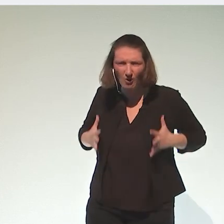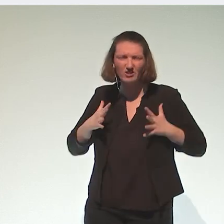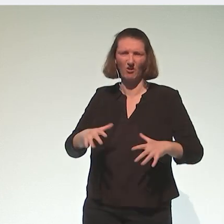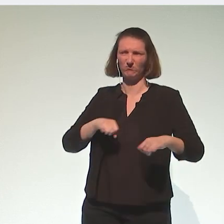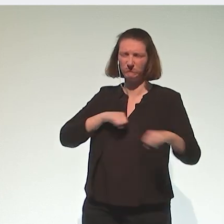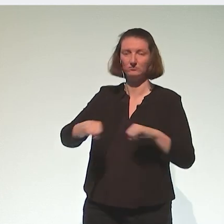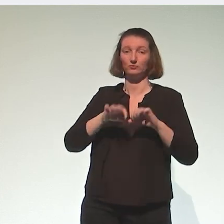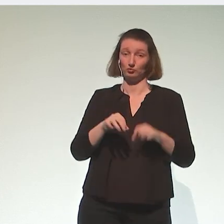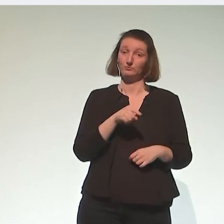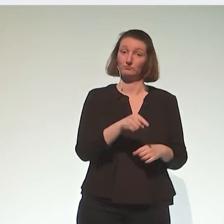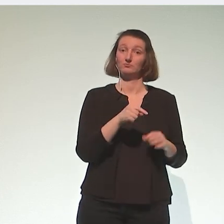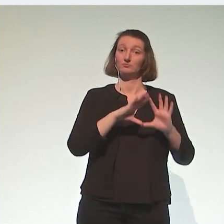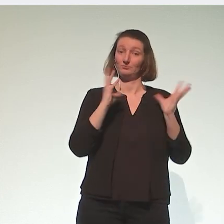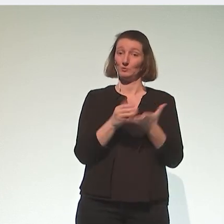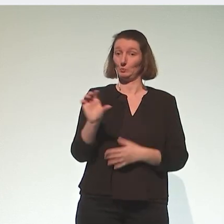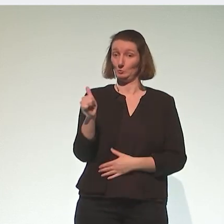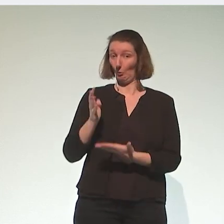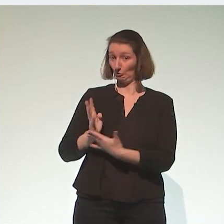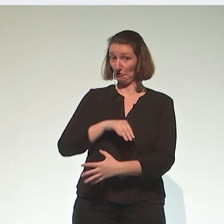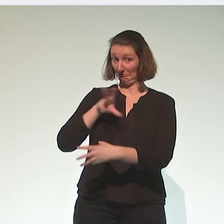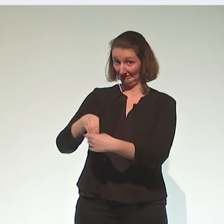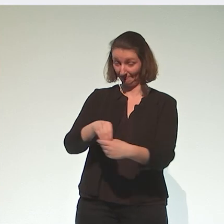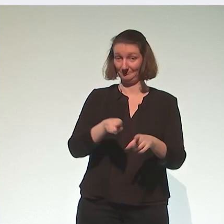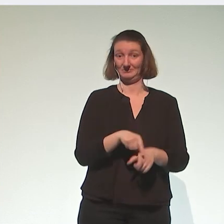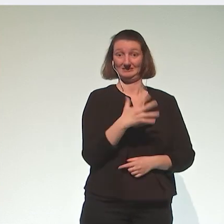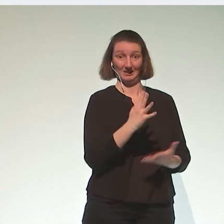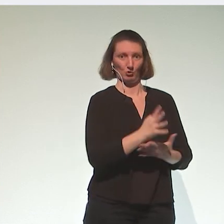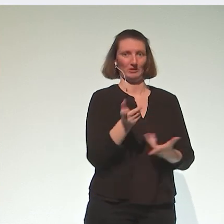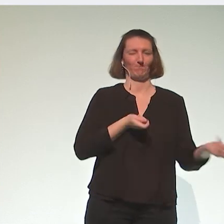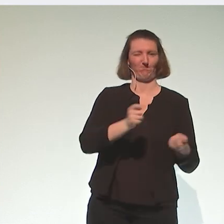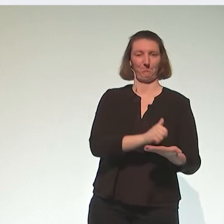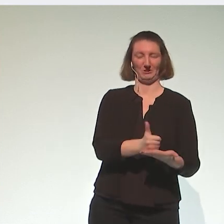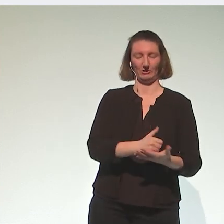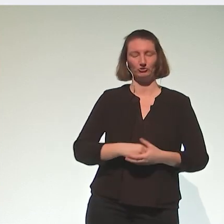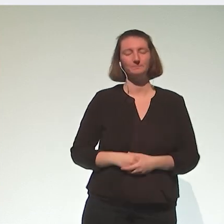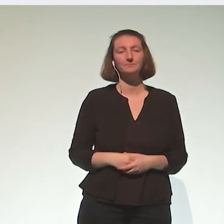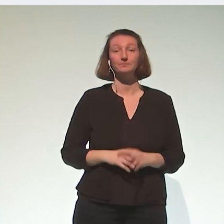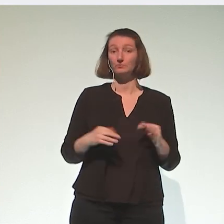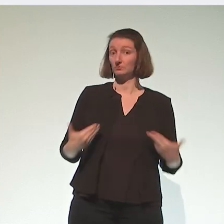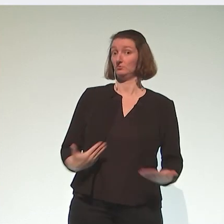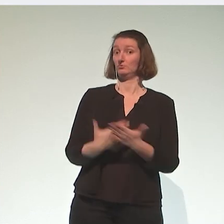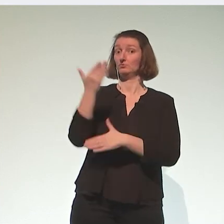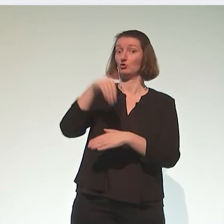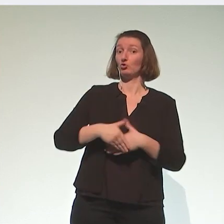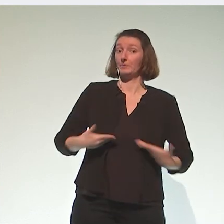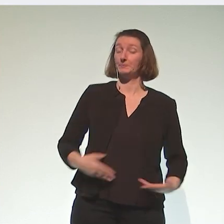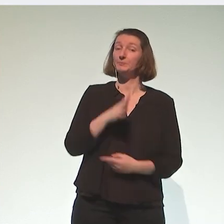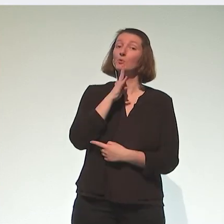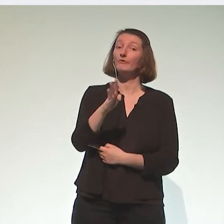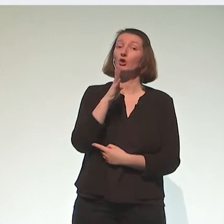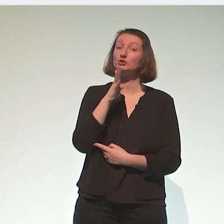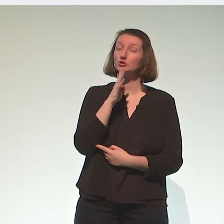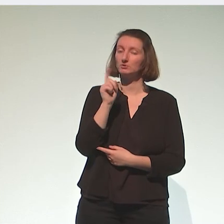coordinated 5 of these and provided contribution to 11. The ministerial conference that's gathering you together